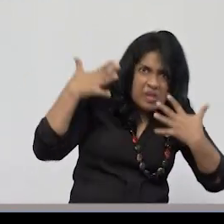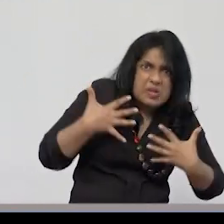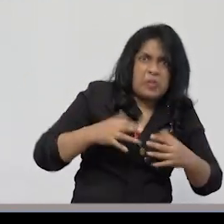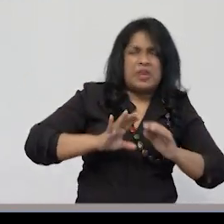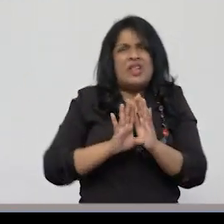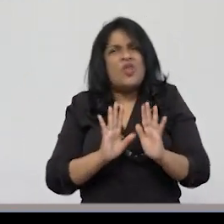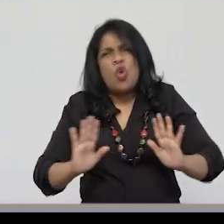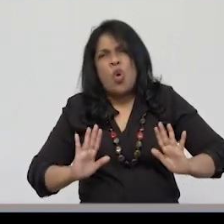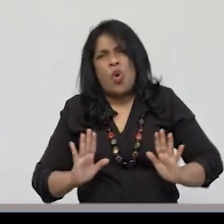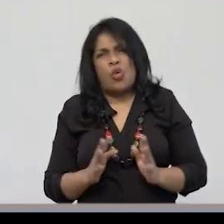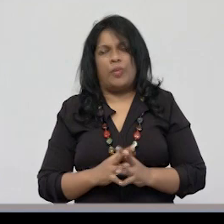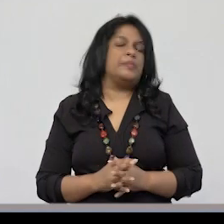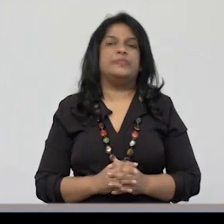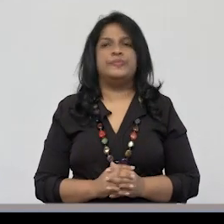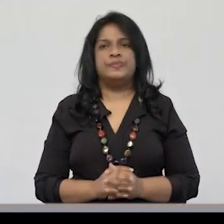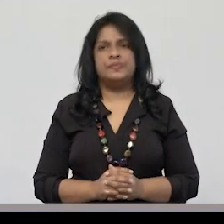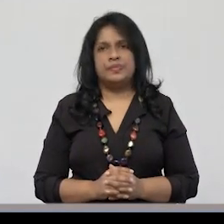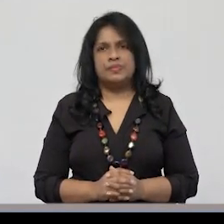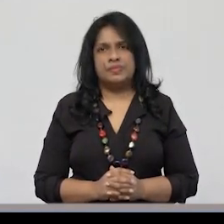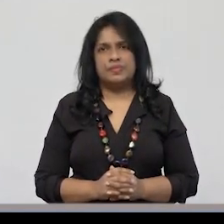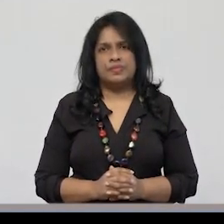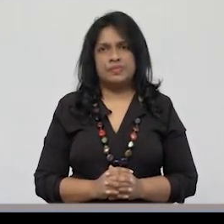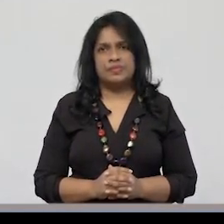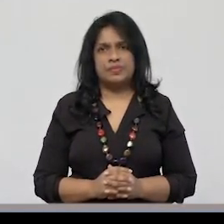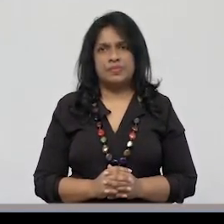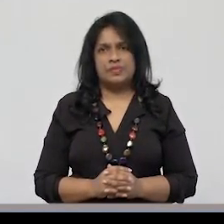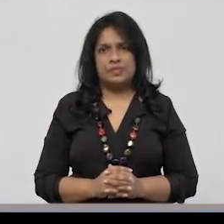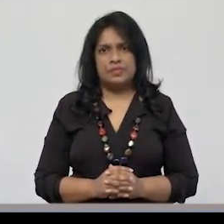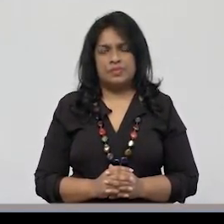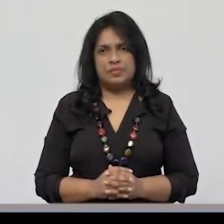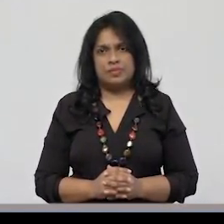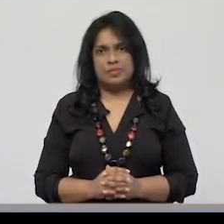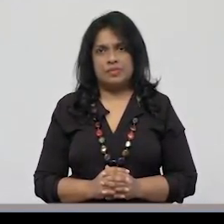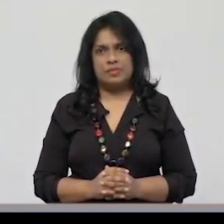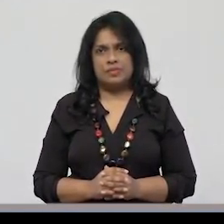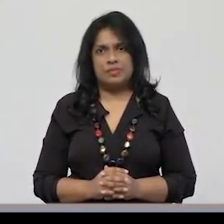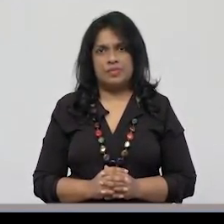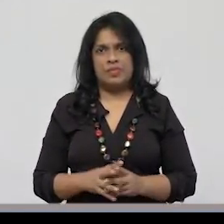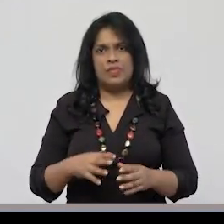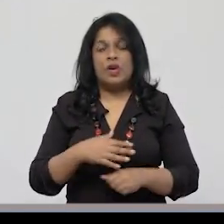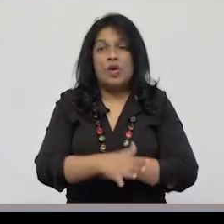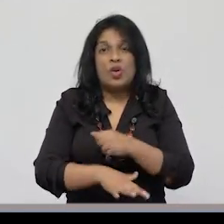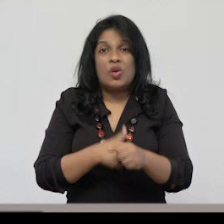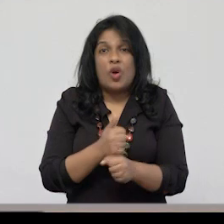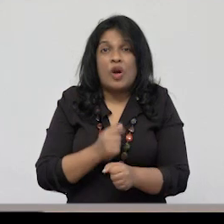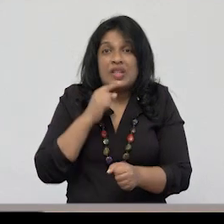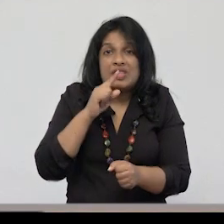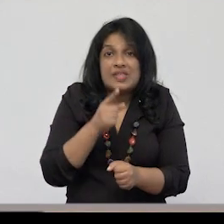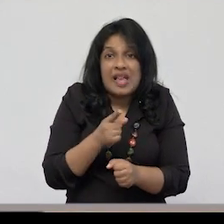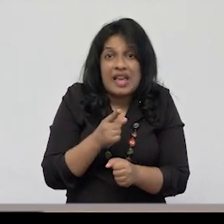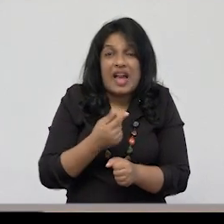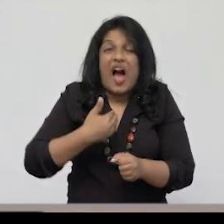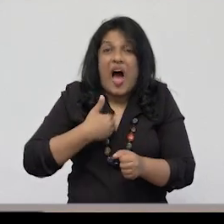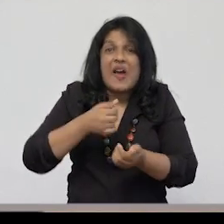of the yoke here. He's saying, no, this is a light one. This is an easy one, right? The